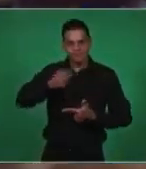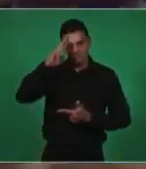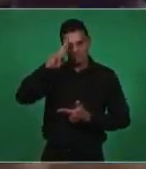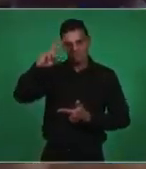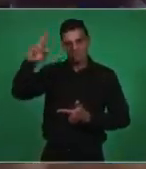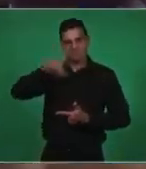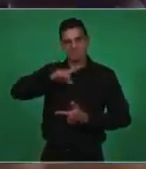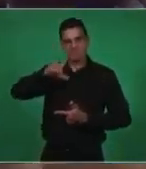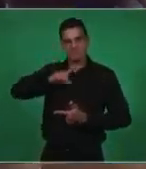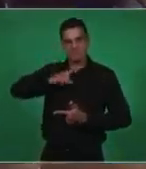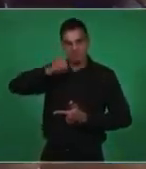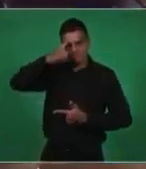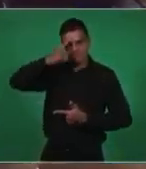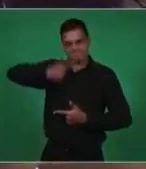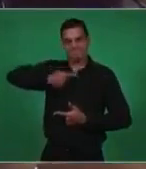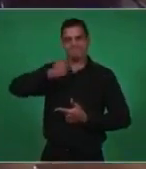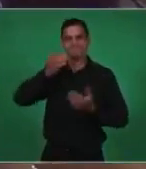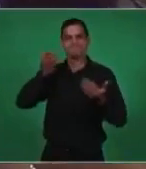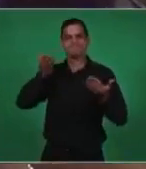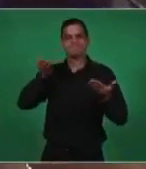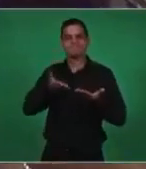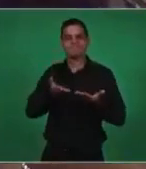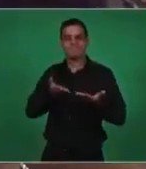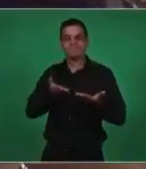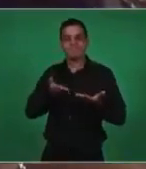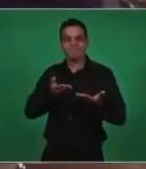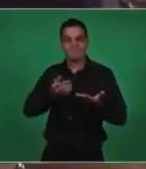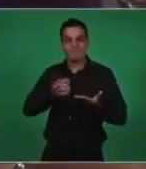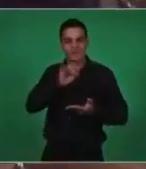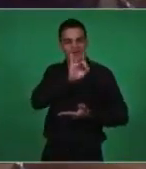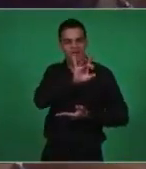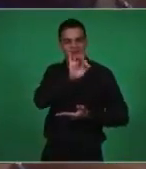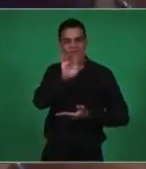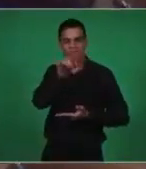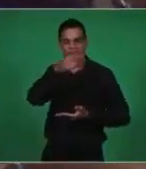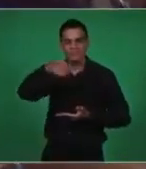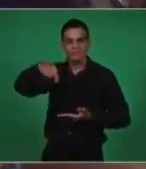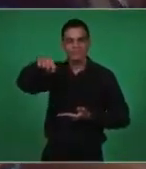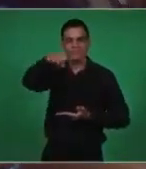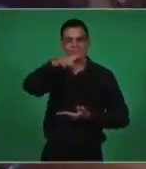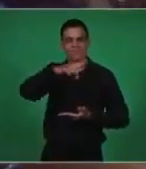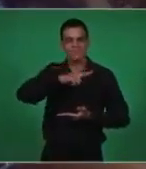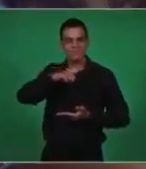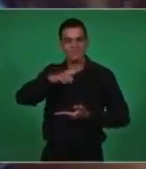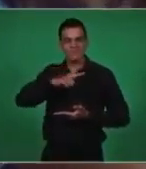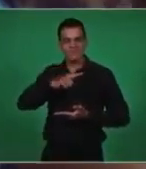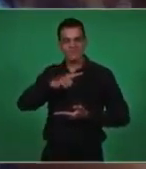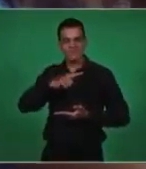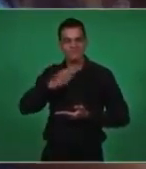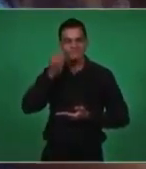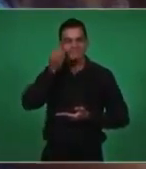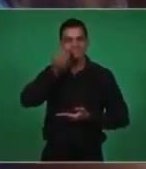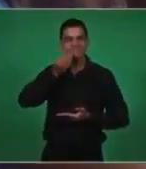because I have determined that each one will carry with